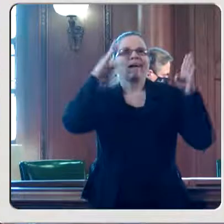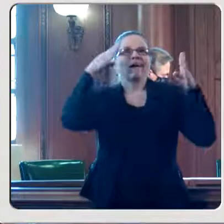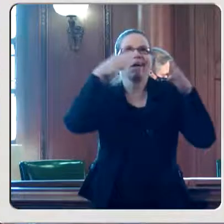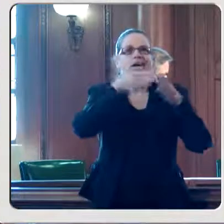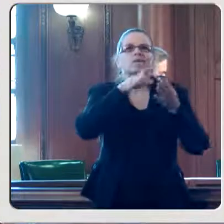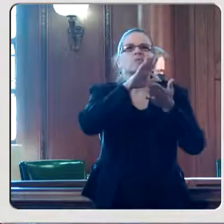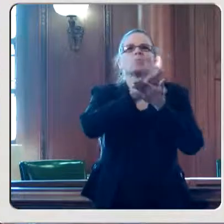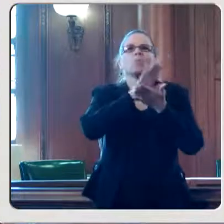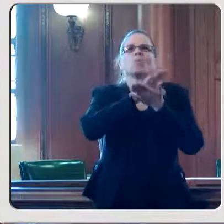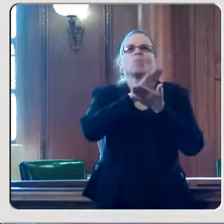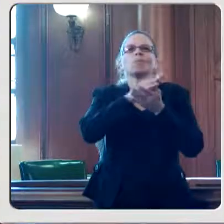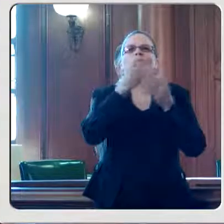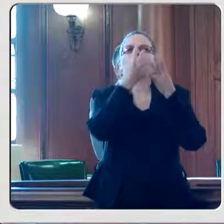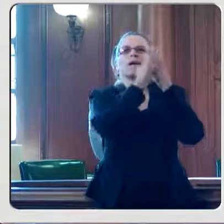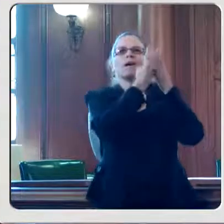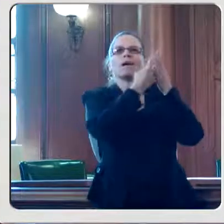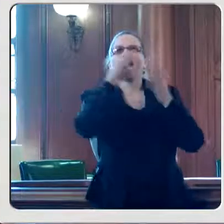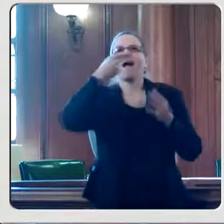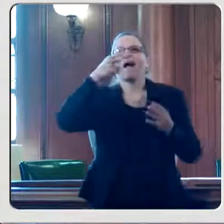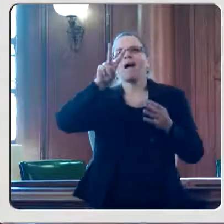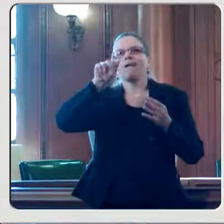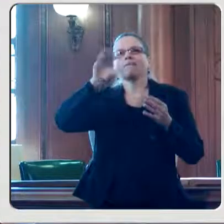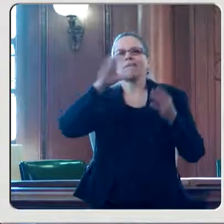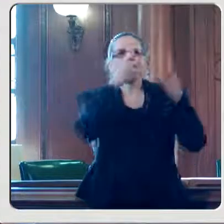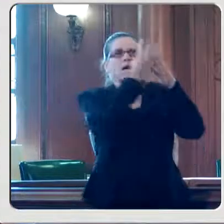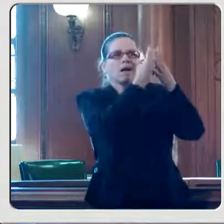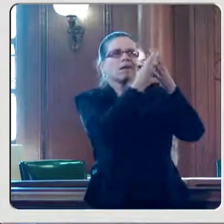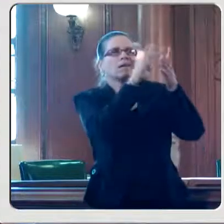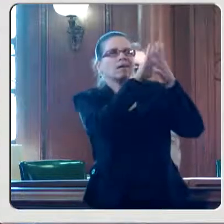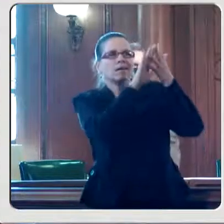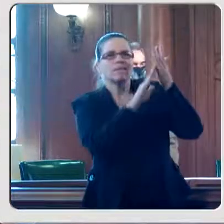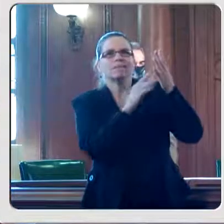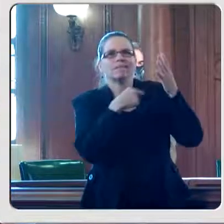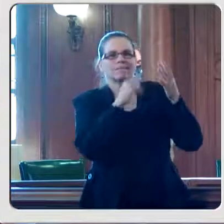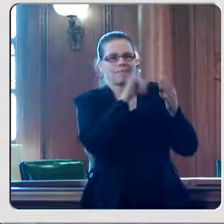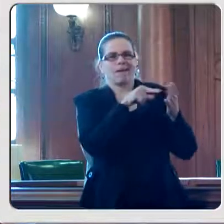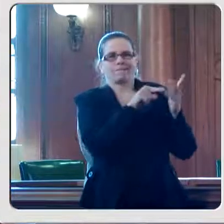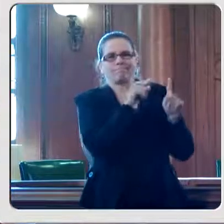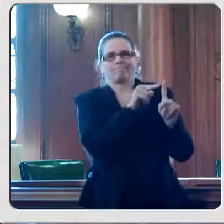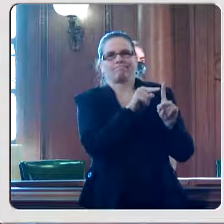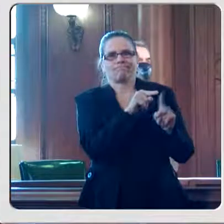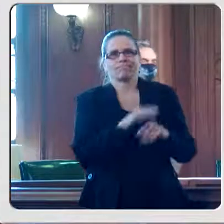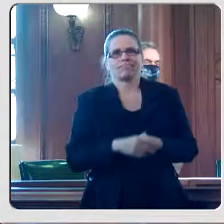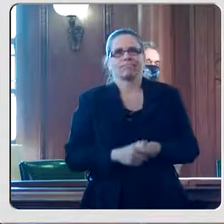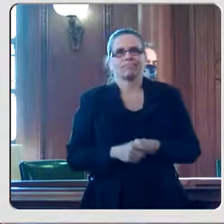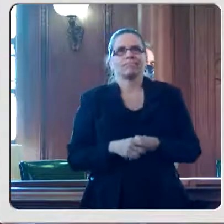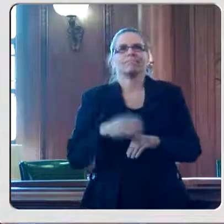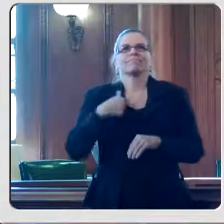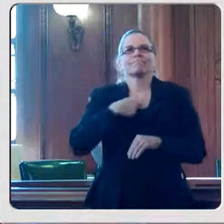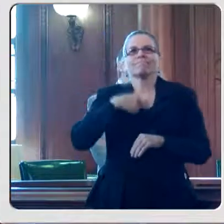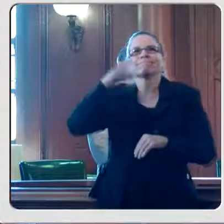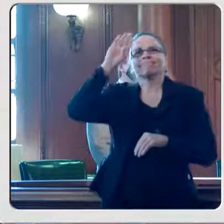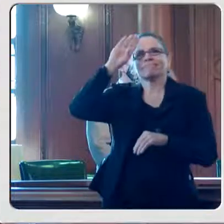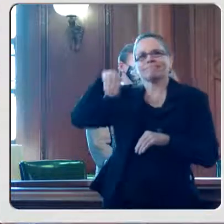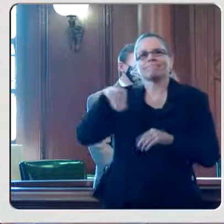the request of Mayor Sarno, and with the news of the UK variant COVID possibly taking hold in